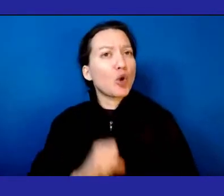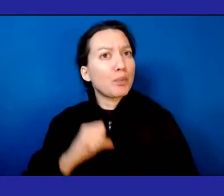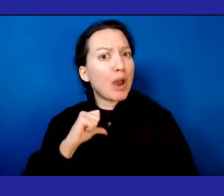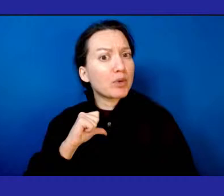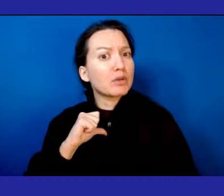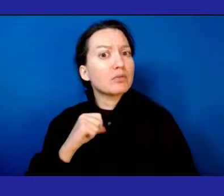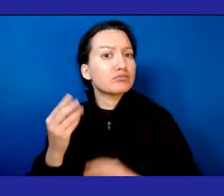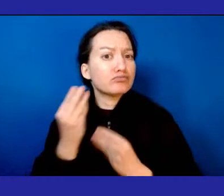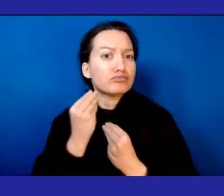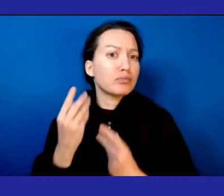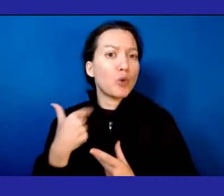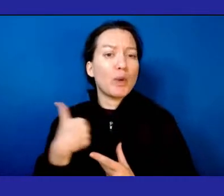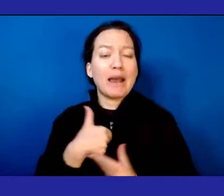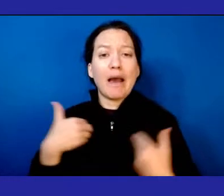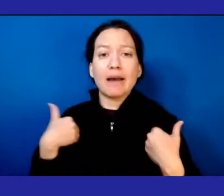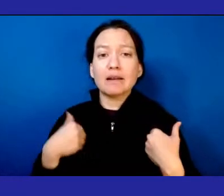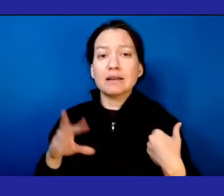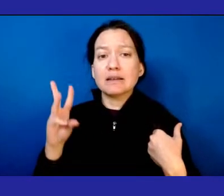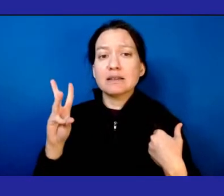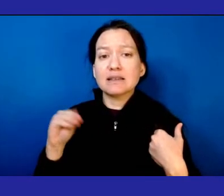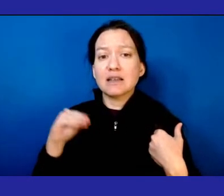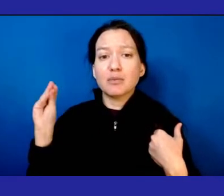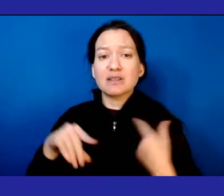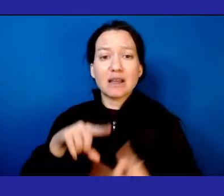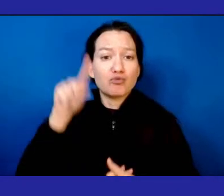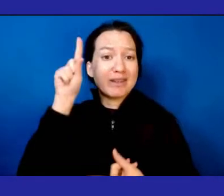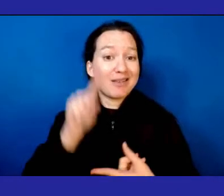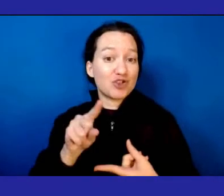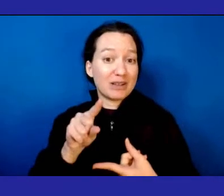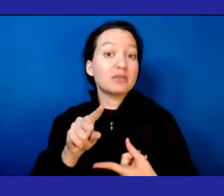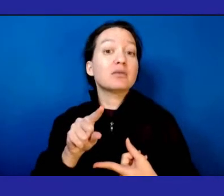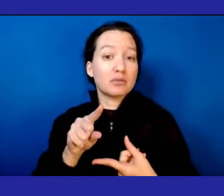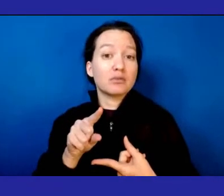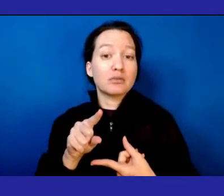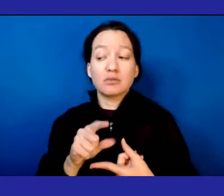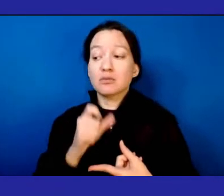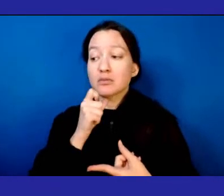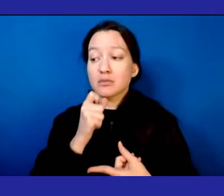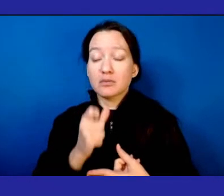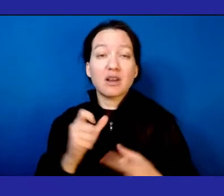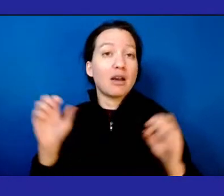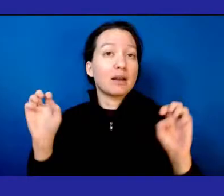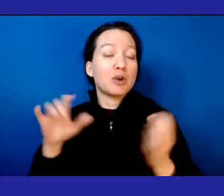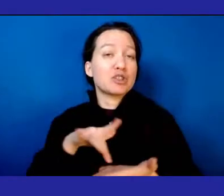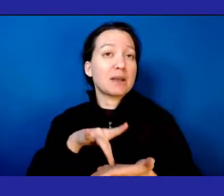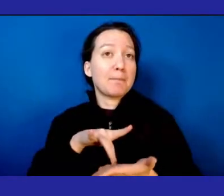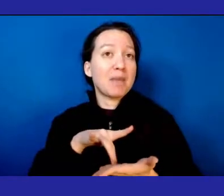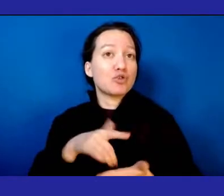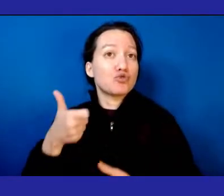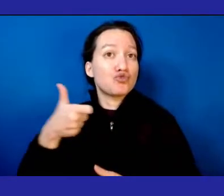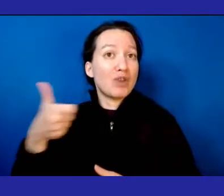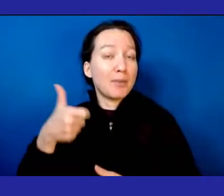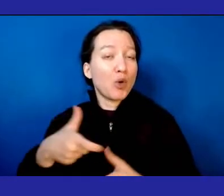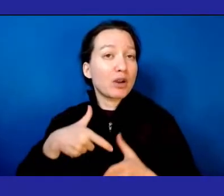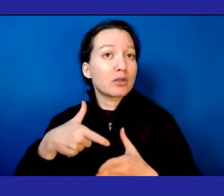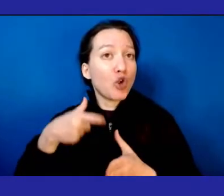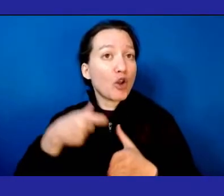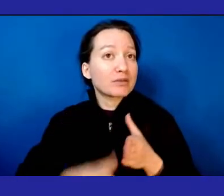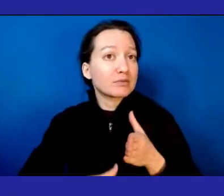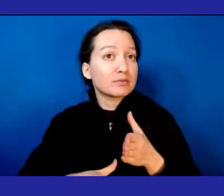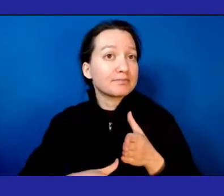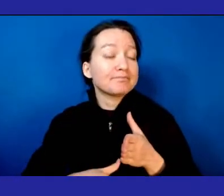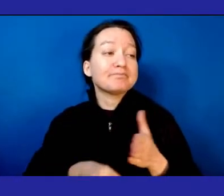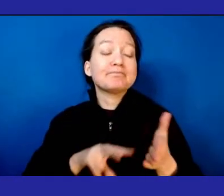share that we had a 60% reduction in non-emergency medical transport costs, generating